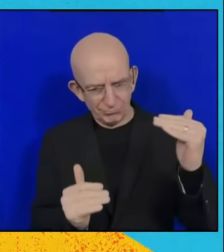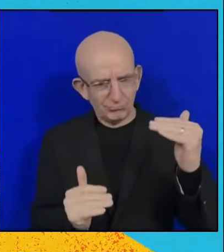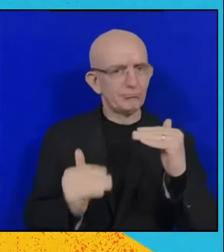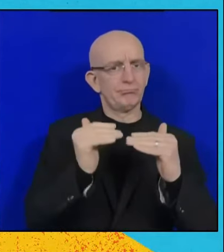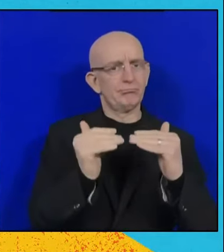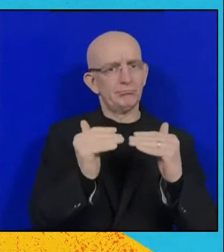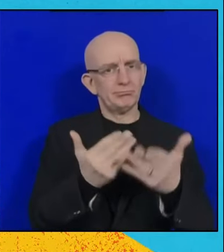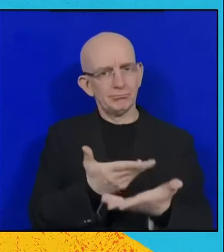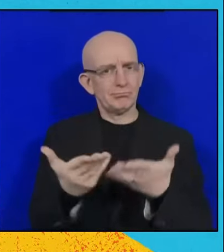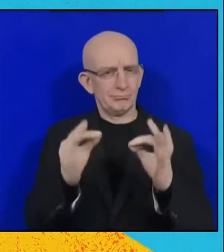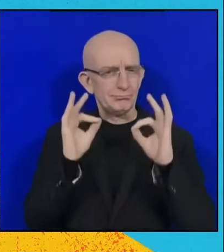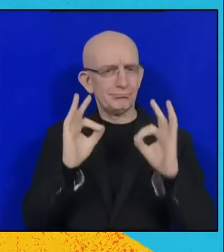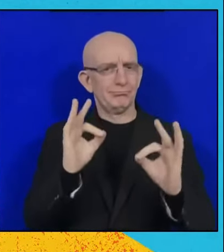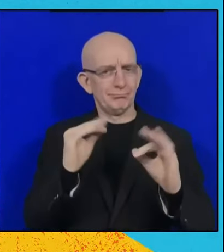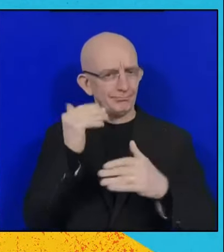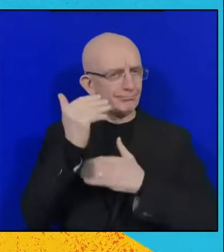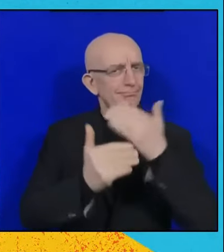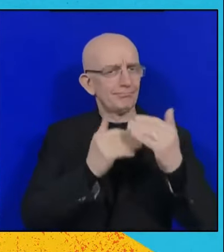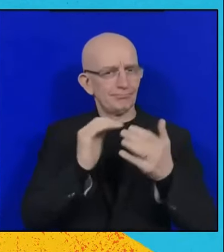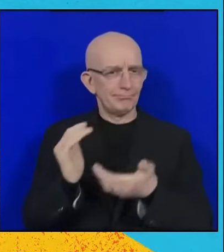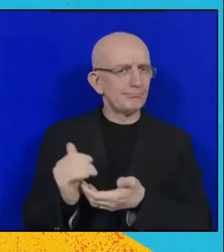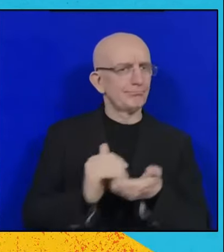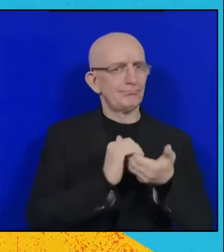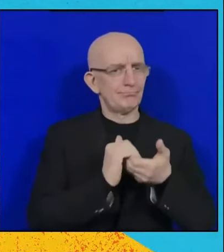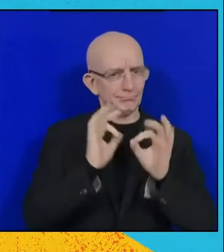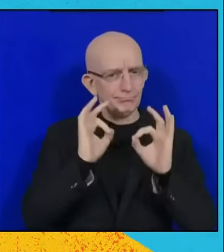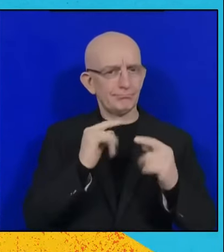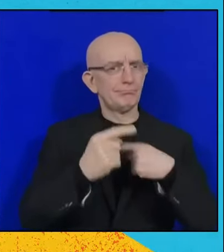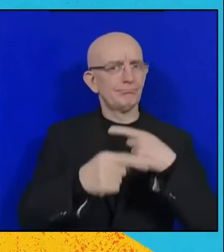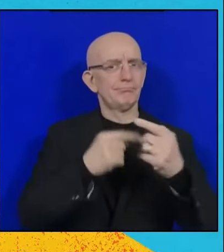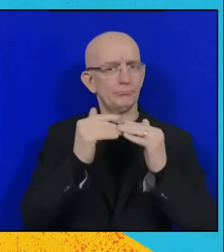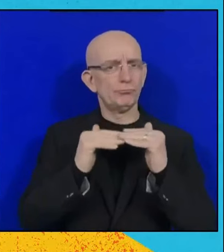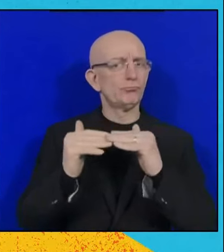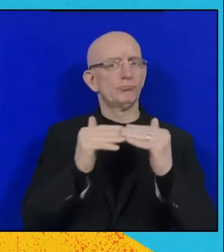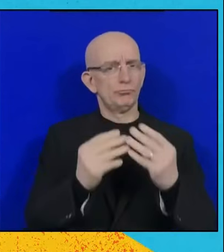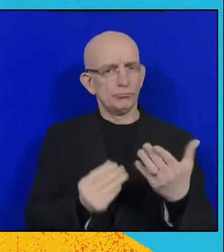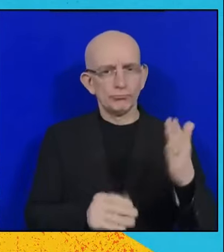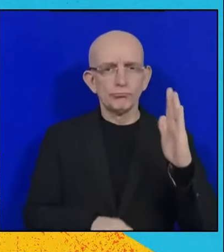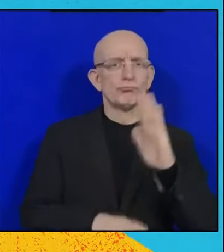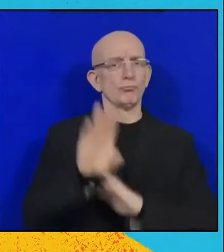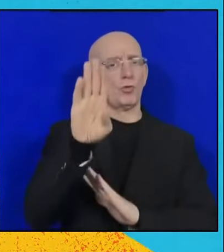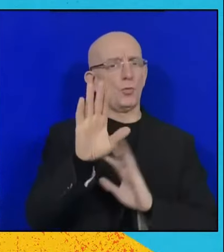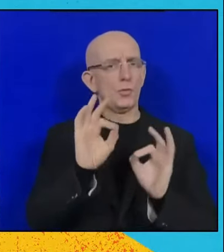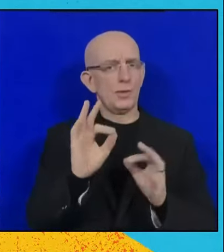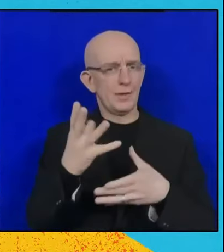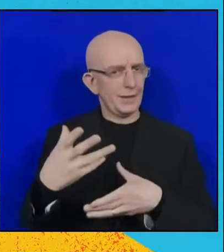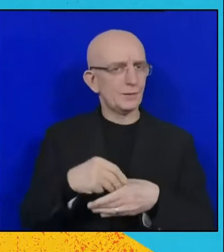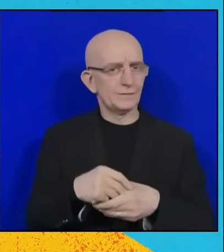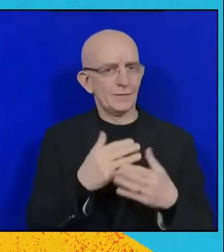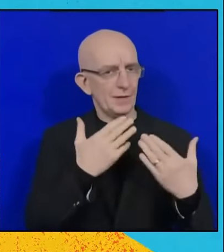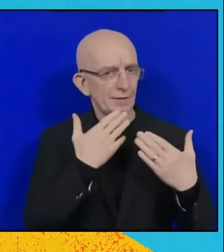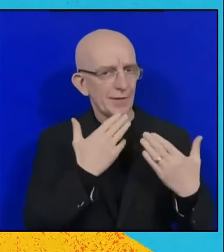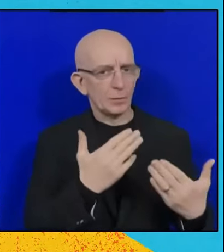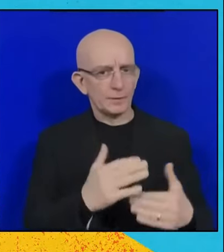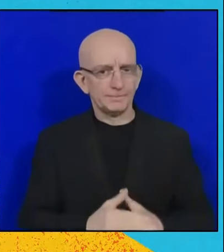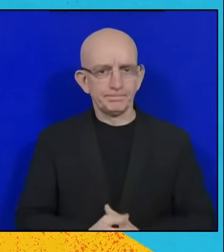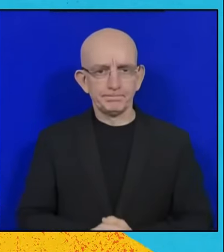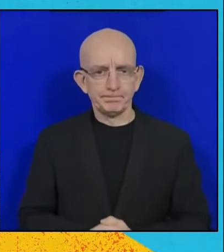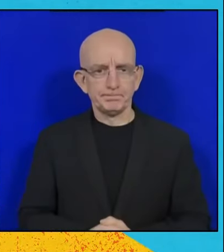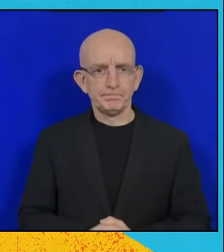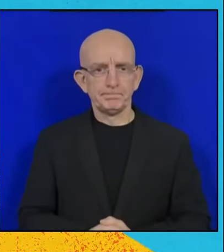Okay. Taking power. I love it. As youth, we are saying this is our space, and we are going to say all the things that we need to say.